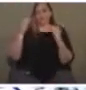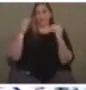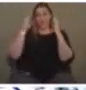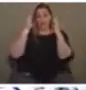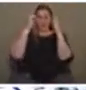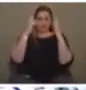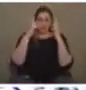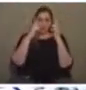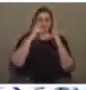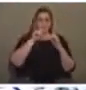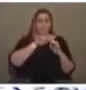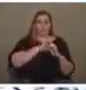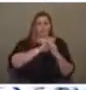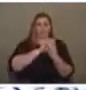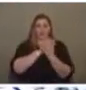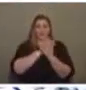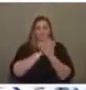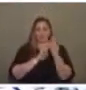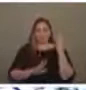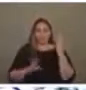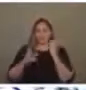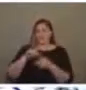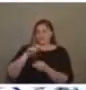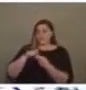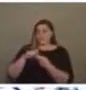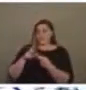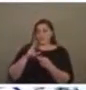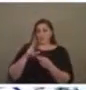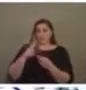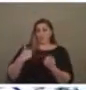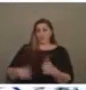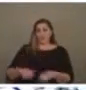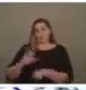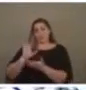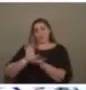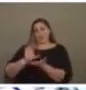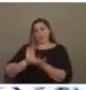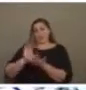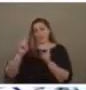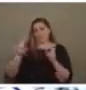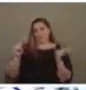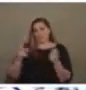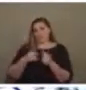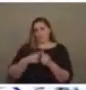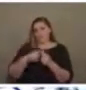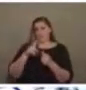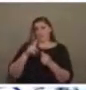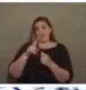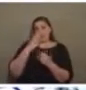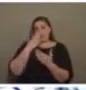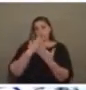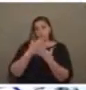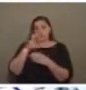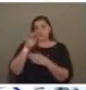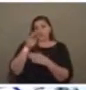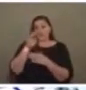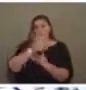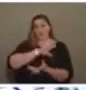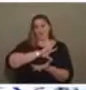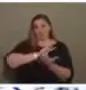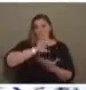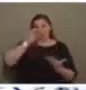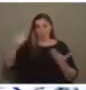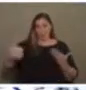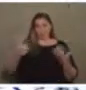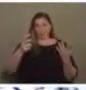I'll touch in the second the human capital issue first. You made, I think, a convincing case that what you call quantity of education